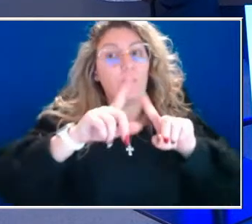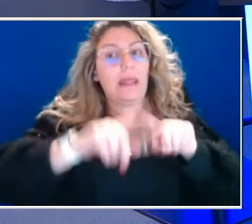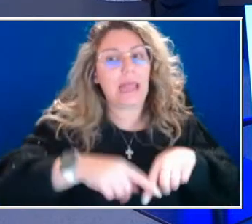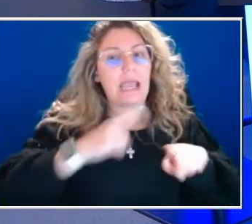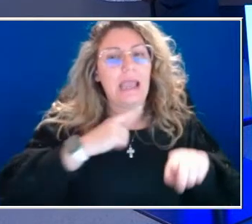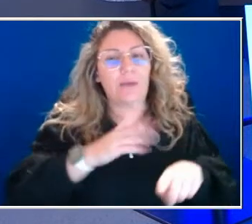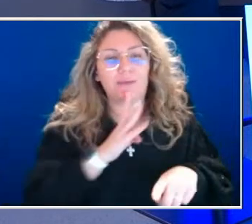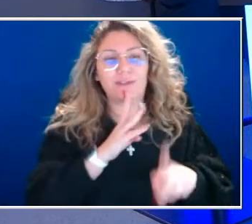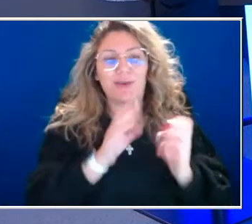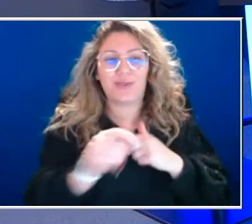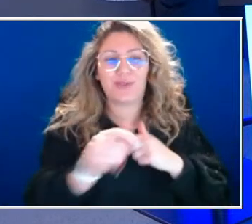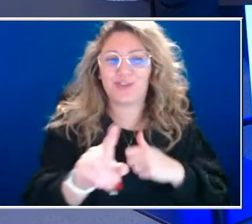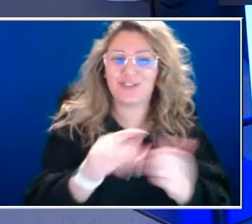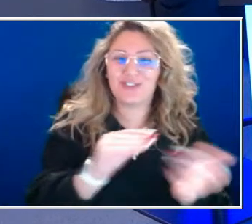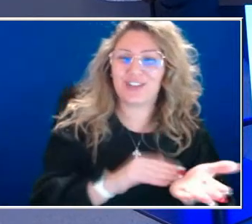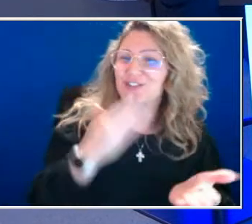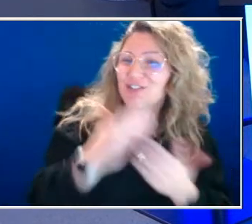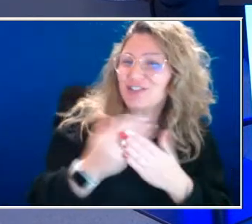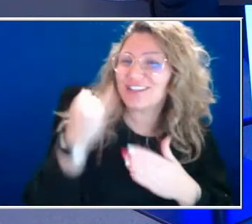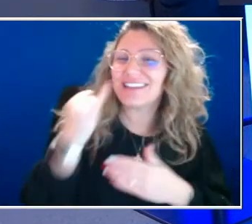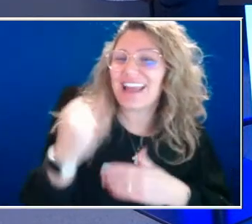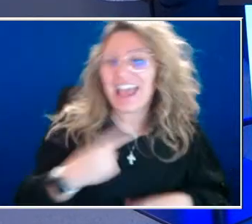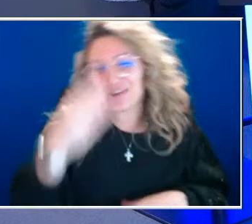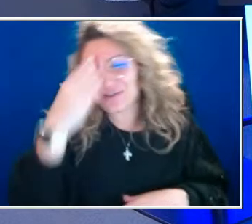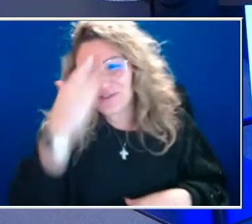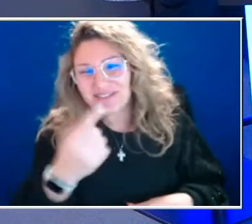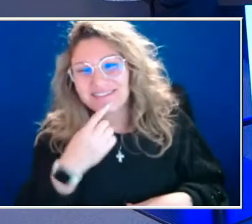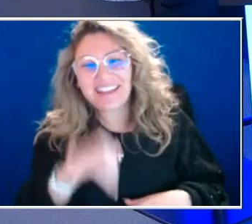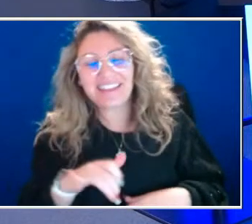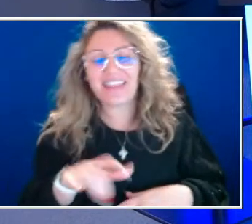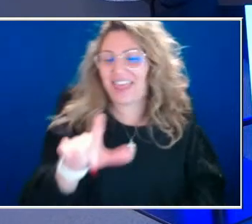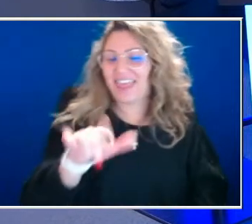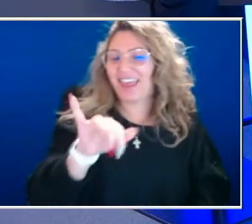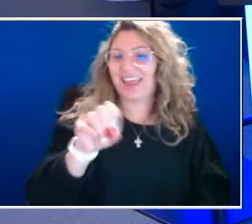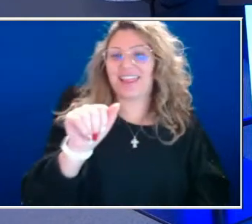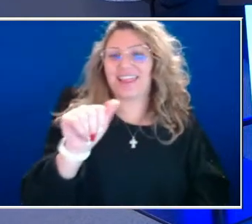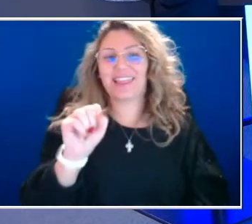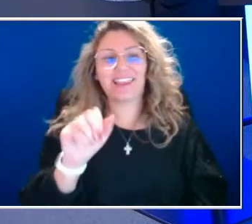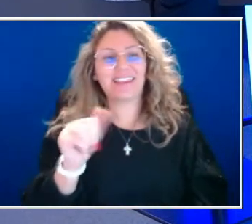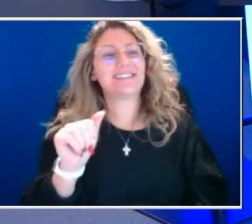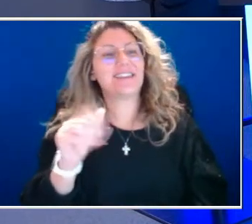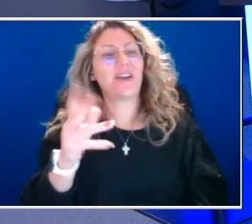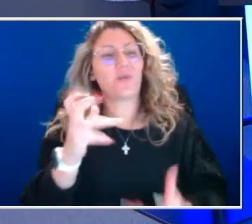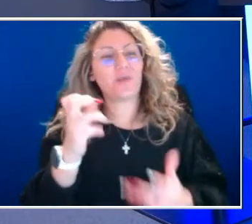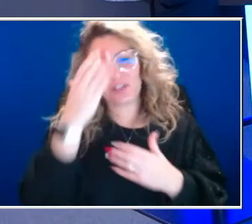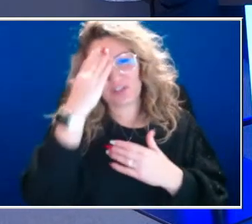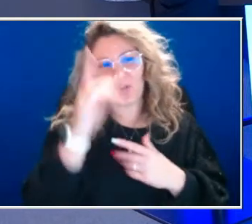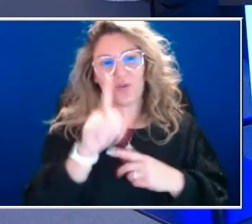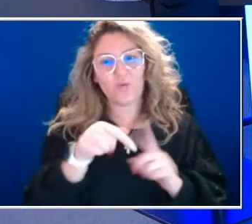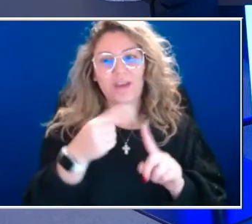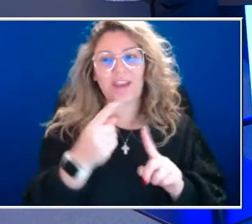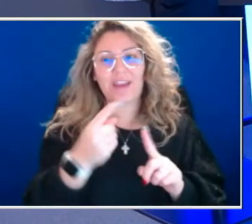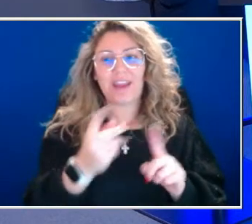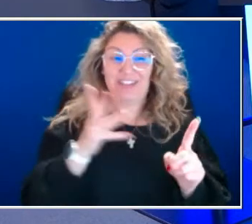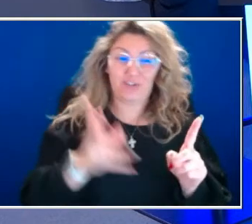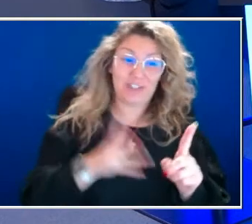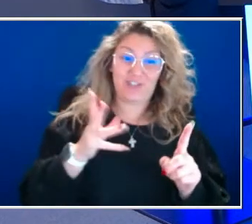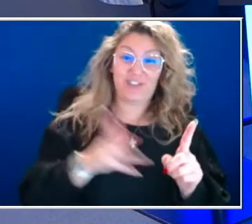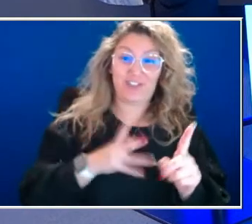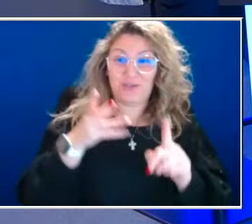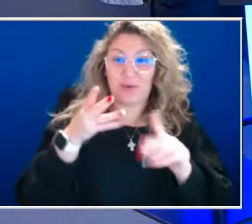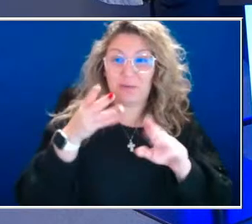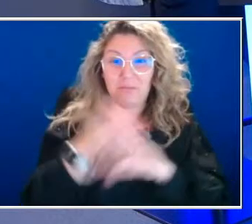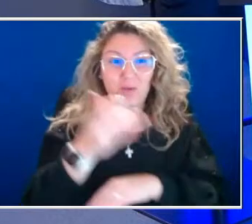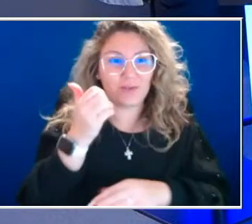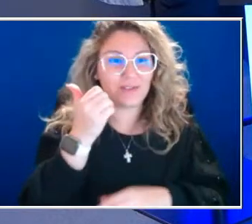Good idea. Good, I knew you'd say that. Lisa wants to know, when do you know you have officially reached postmenopause? And